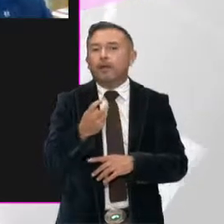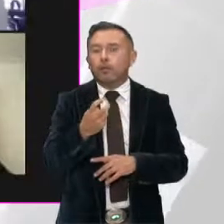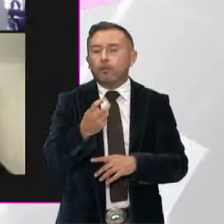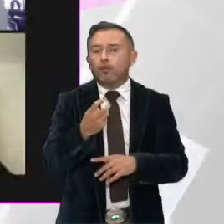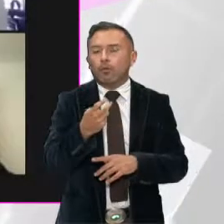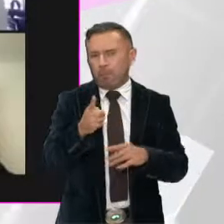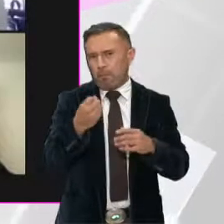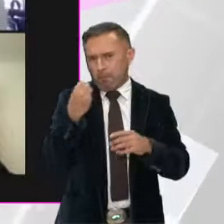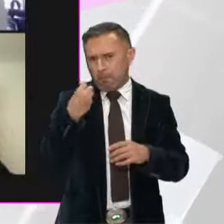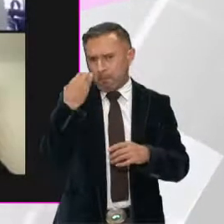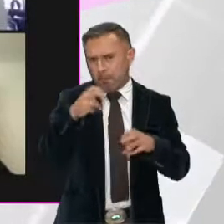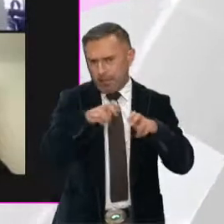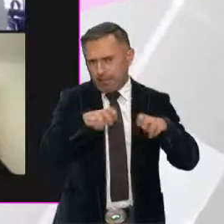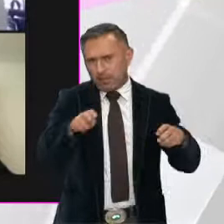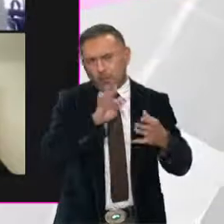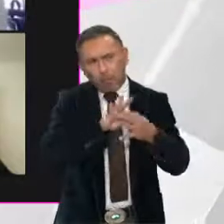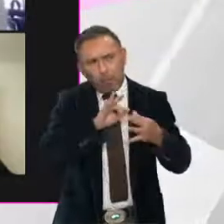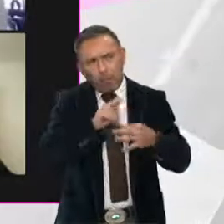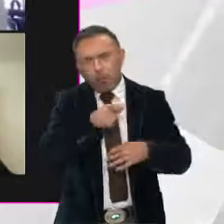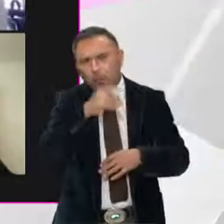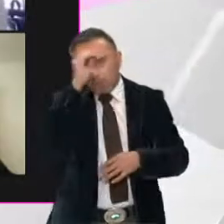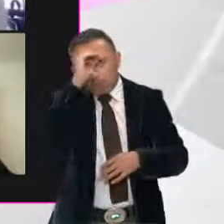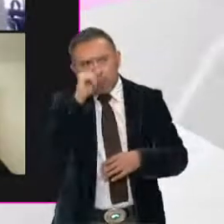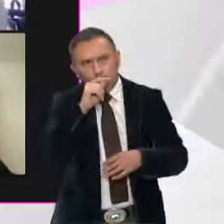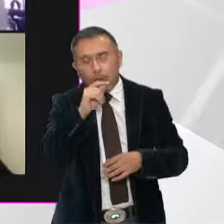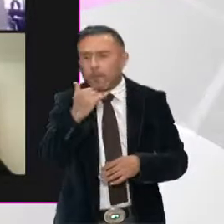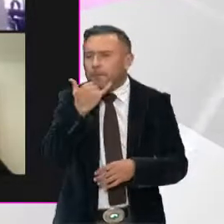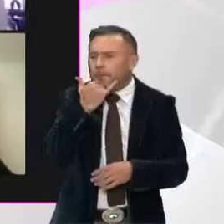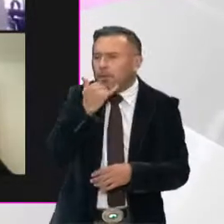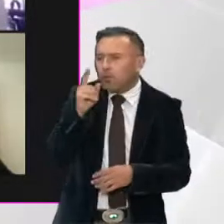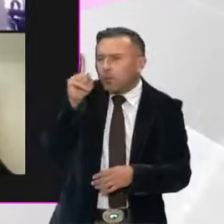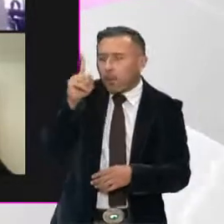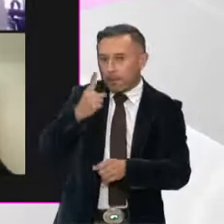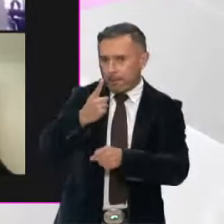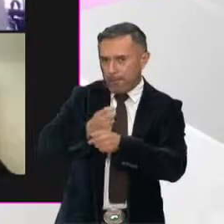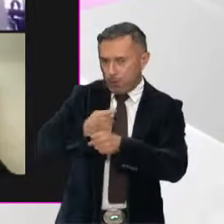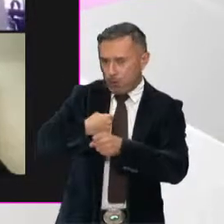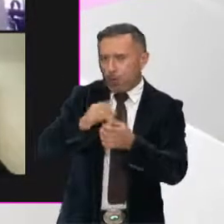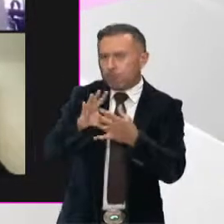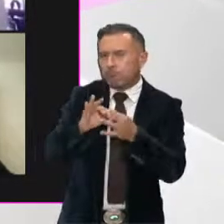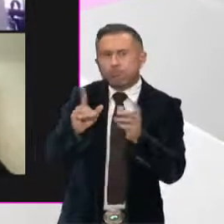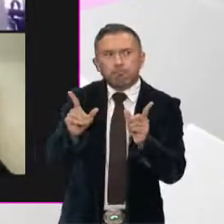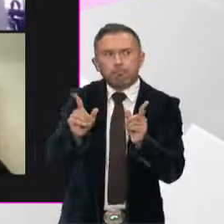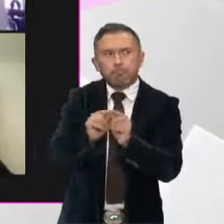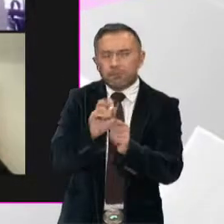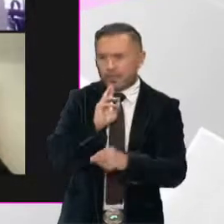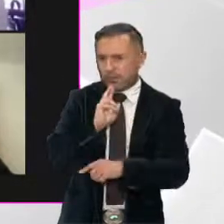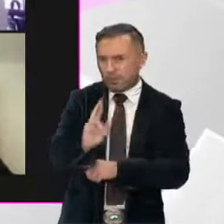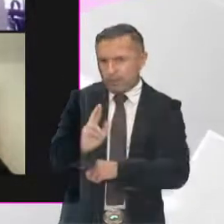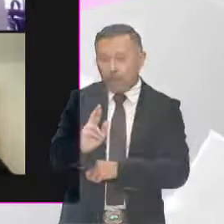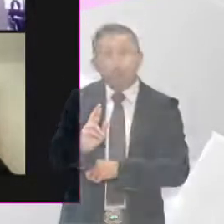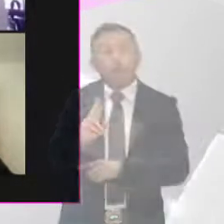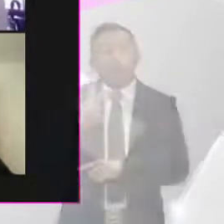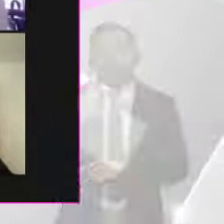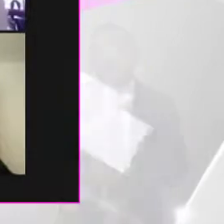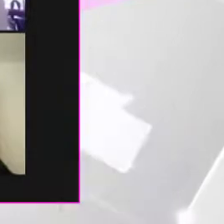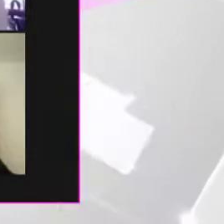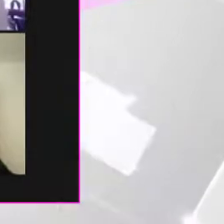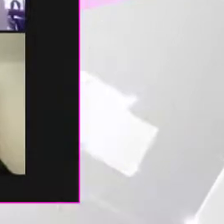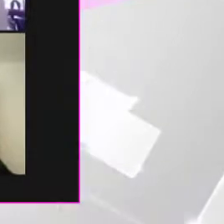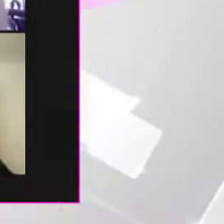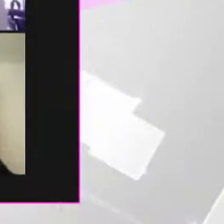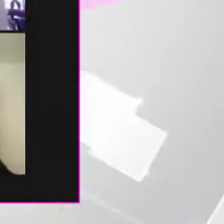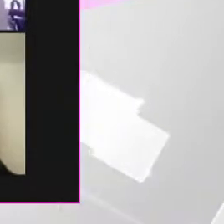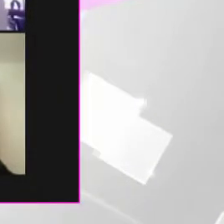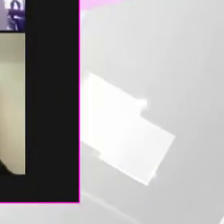So this is my question to all the speakers. Yes, I'm sorry. Let me start because I want to be brief.